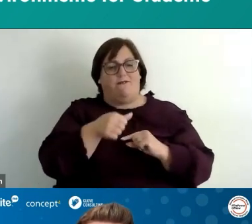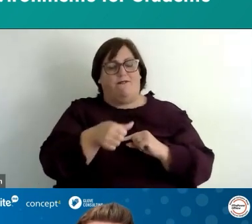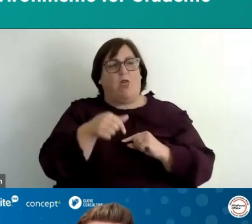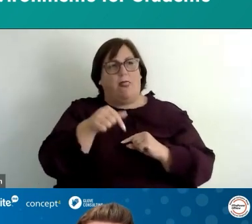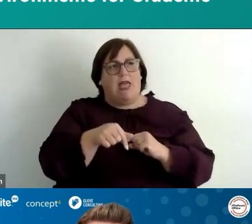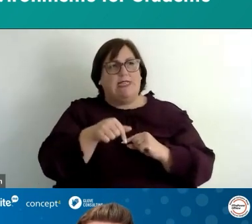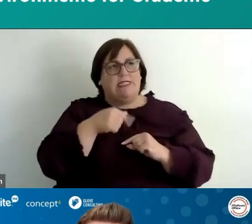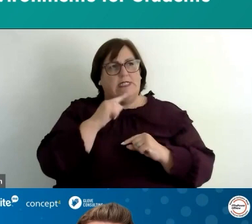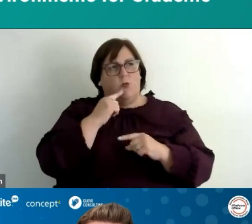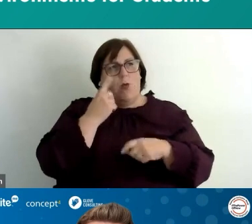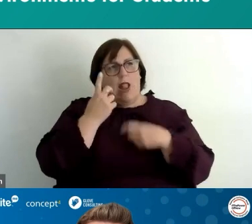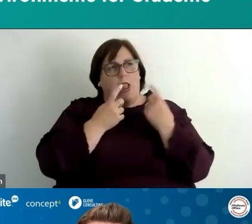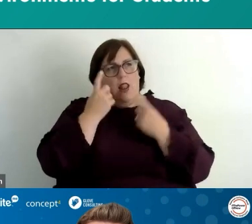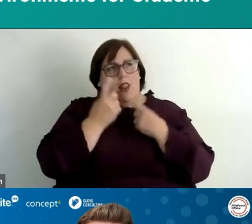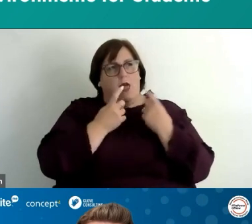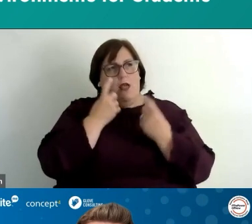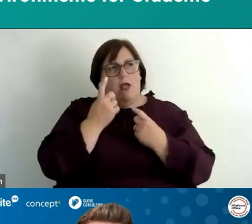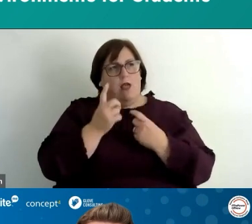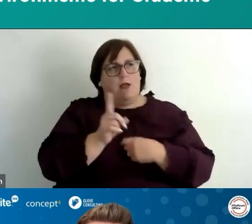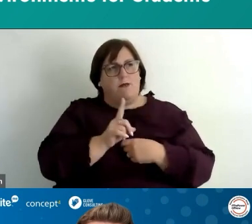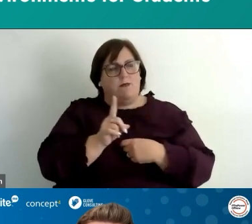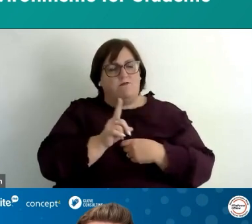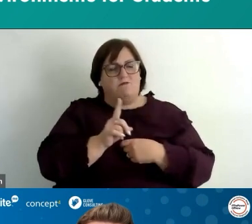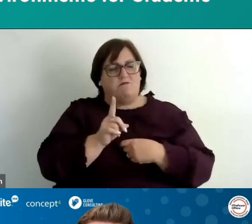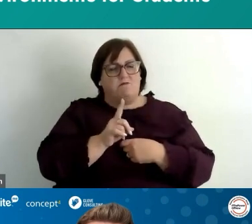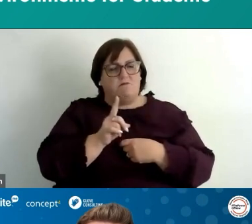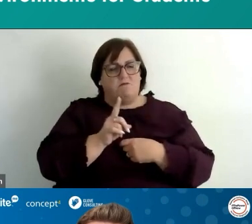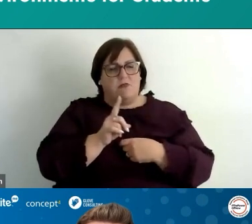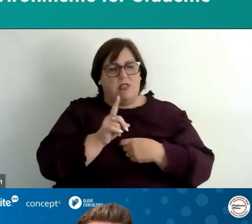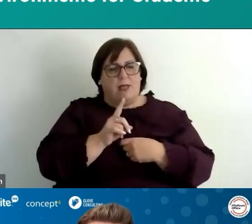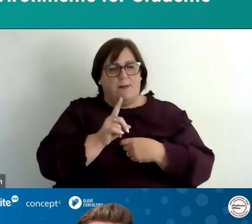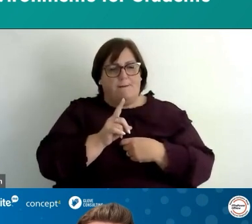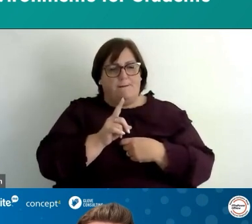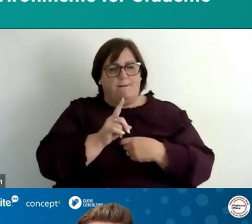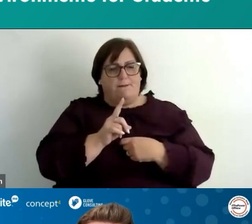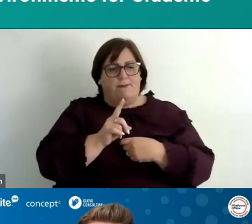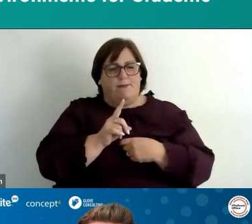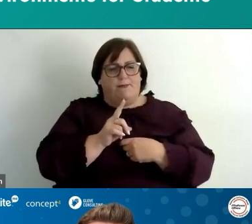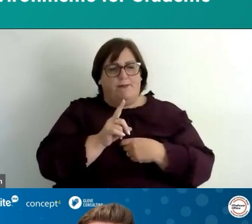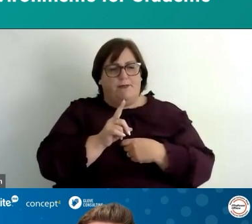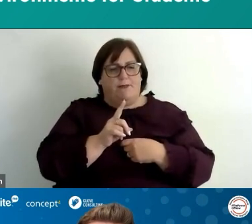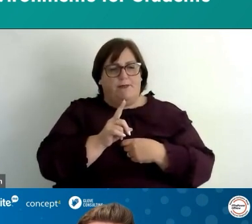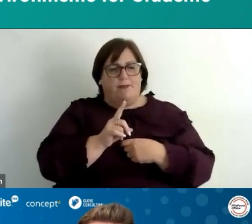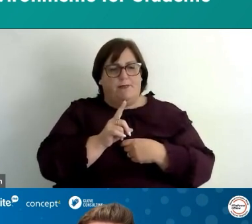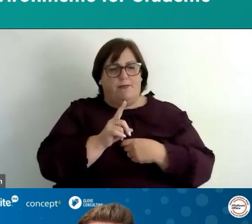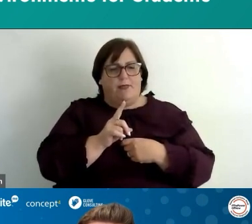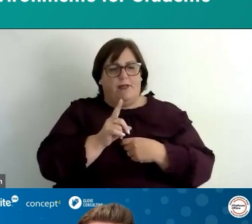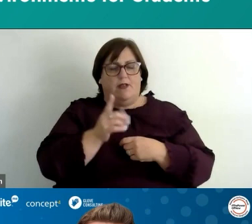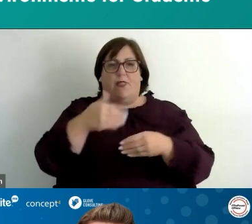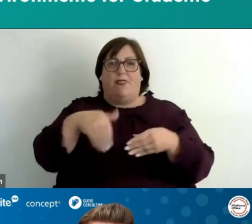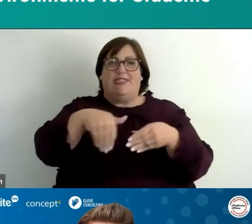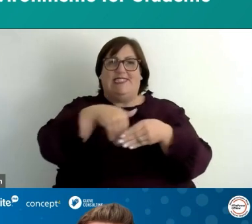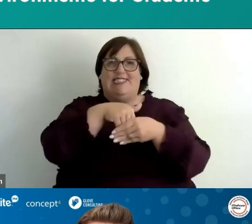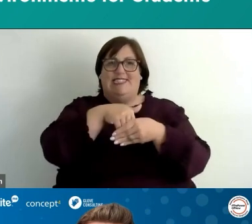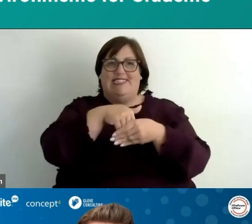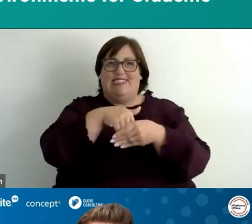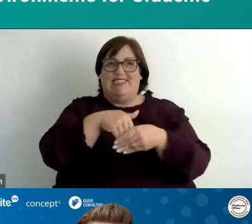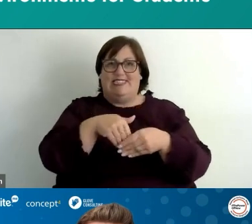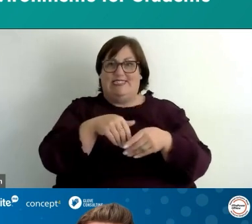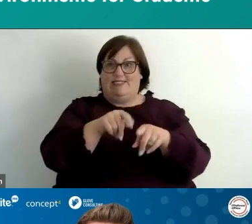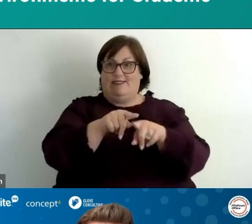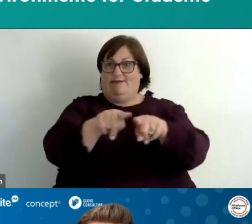action. Just taking a look through the attendees, there's a number of schools and colleges on here.